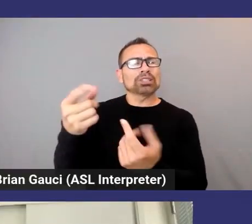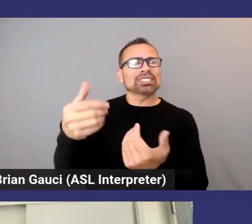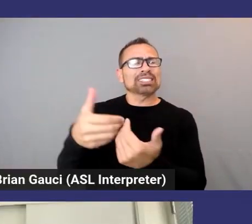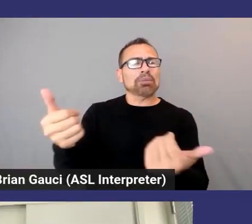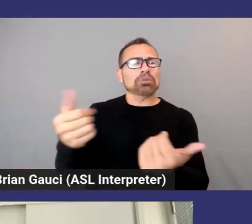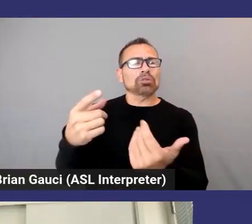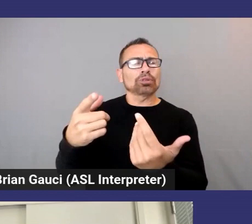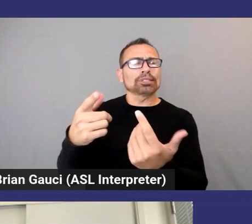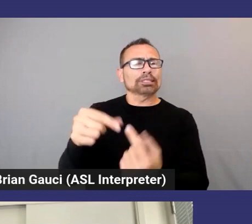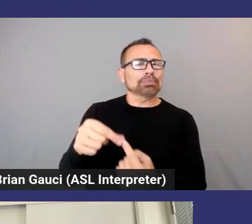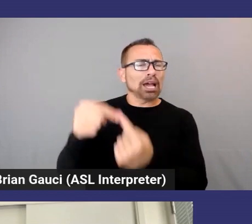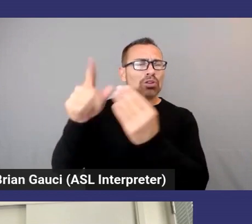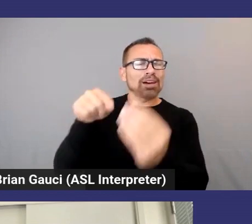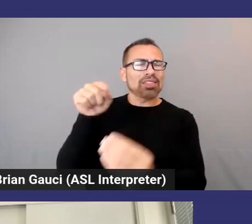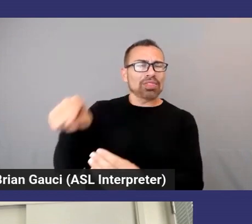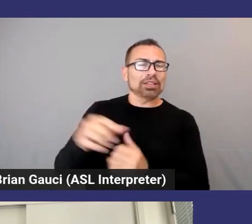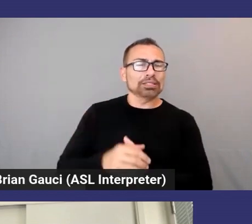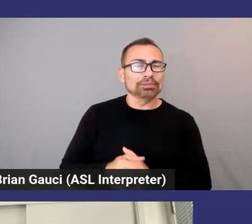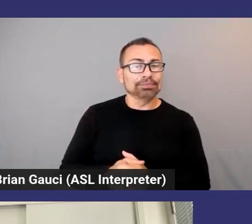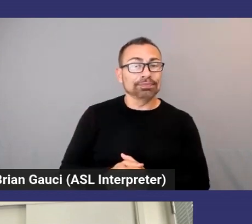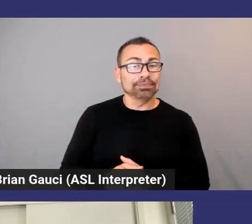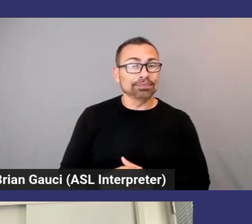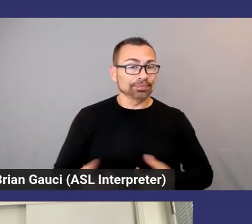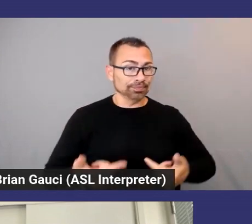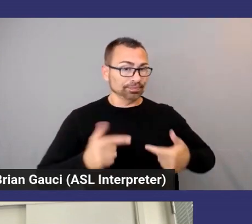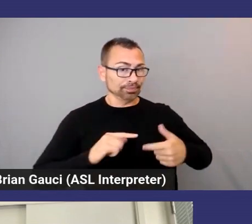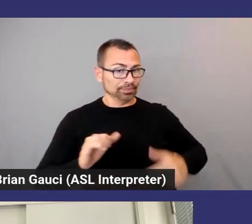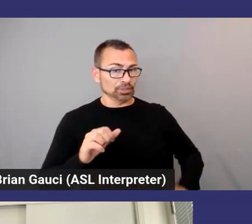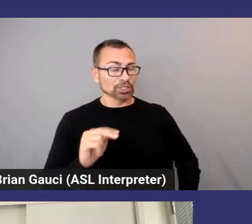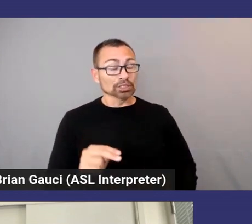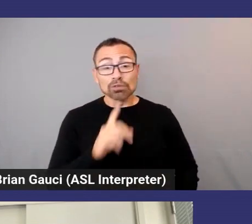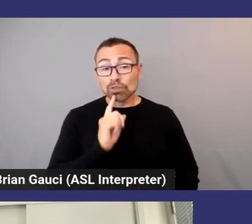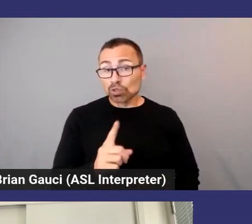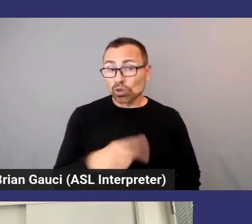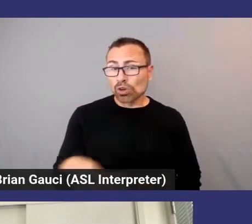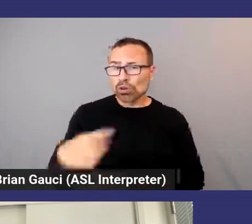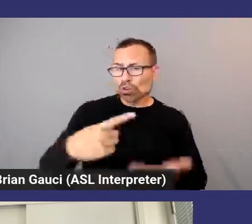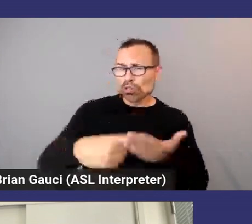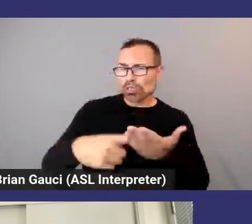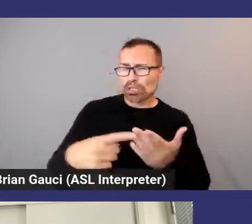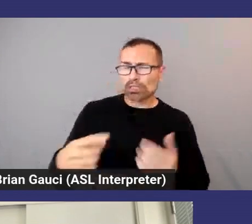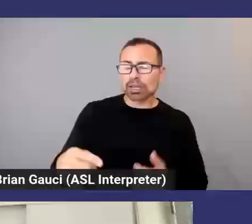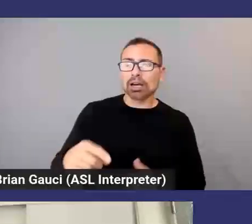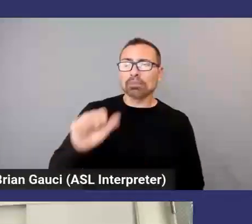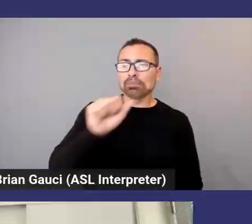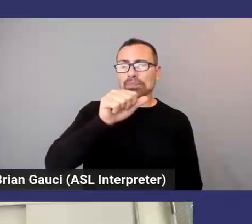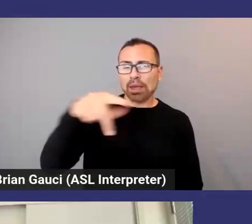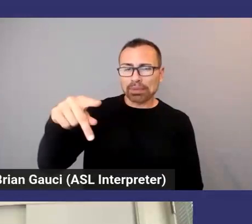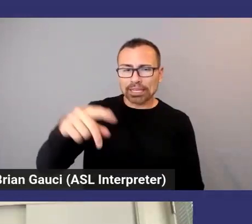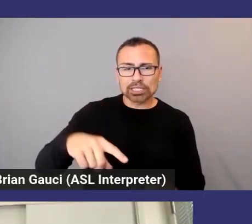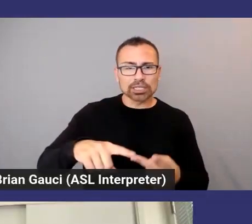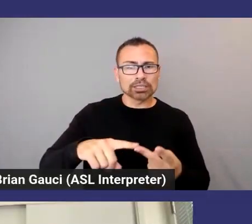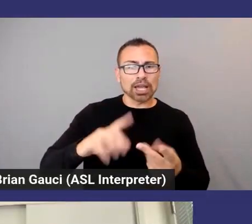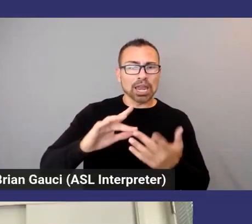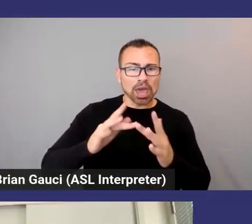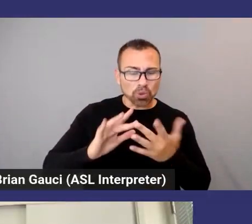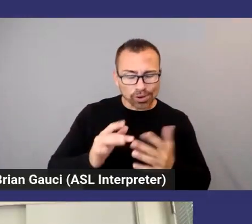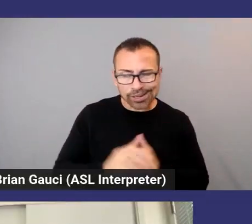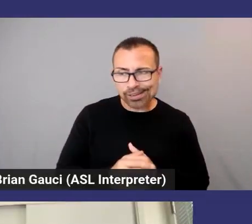think we touched on a couple of them when we just talked about kind of application and networking. But first and